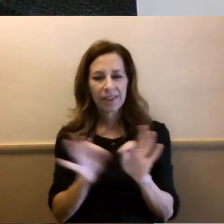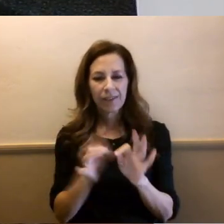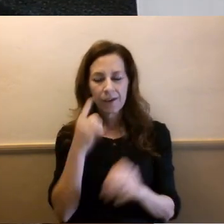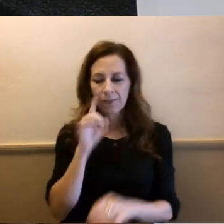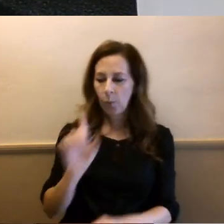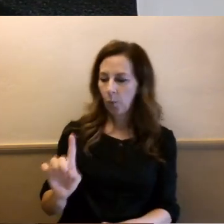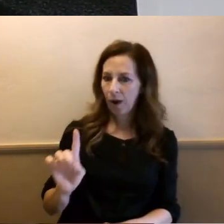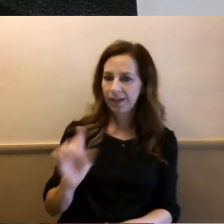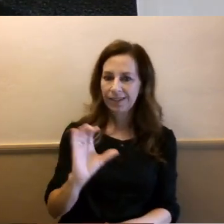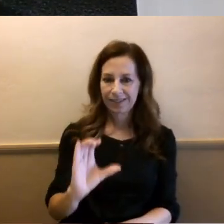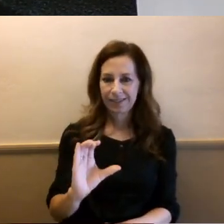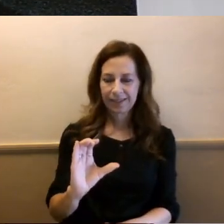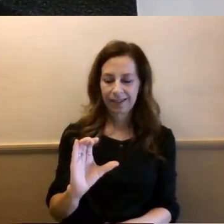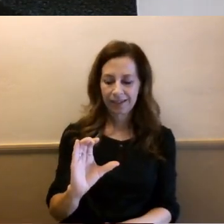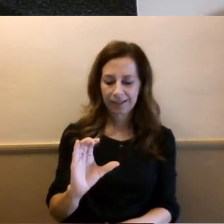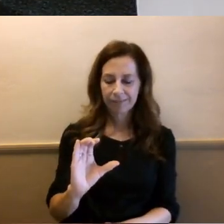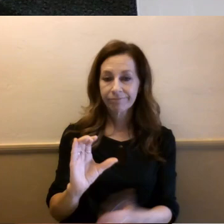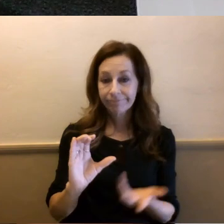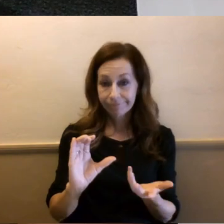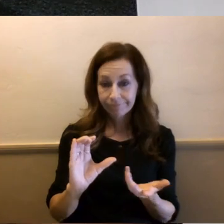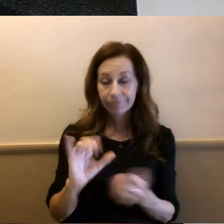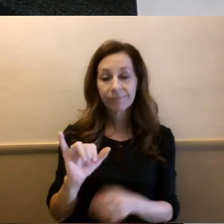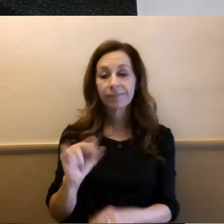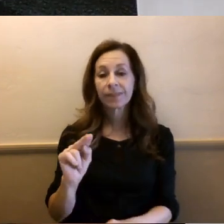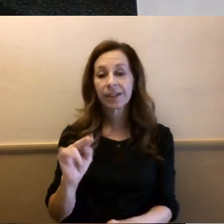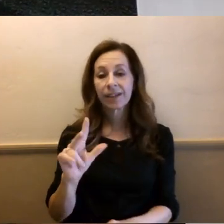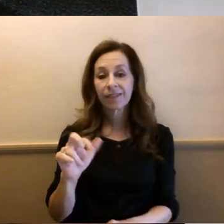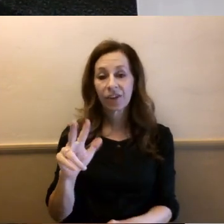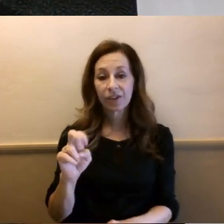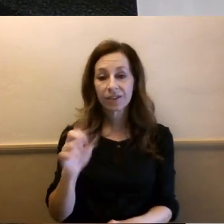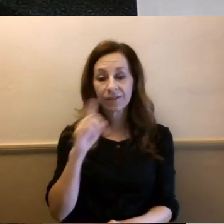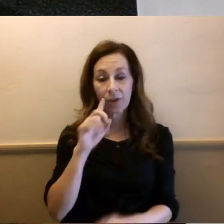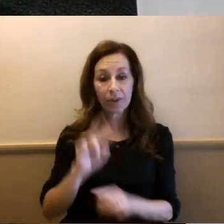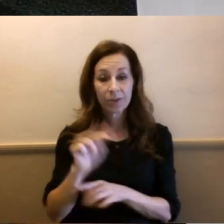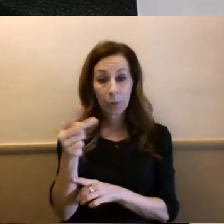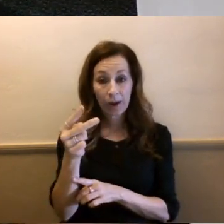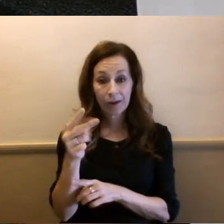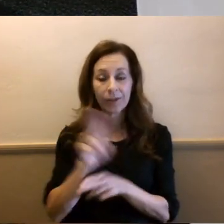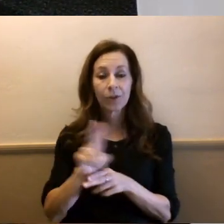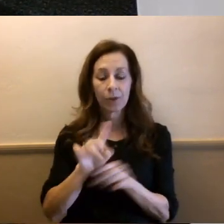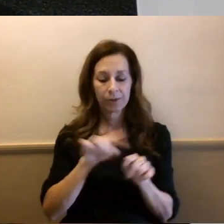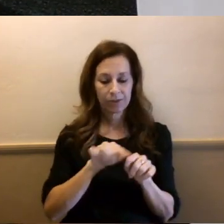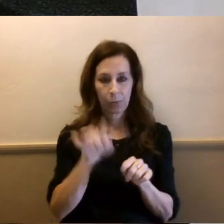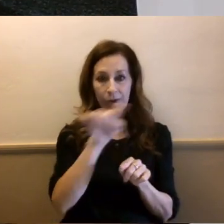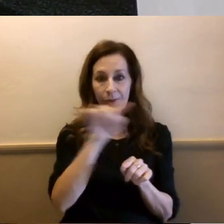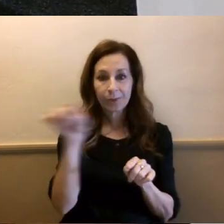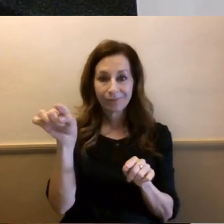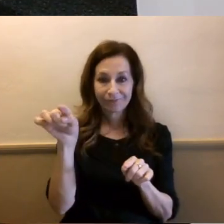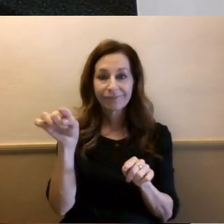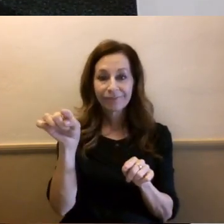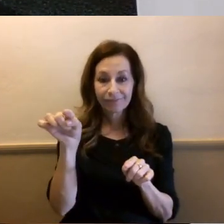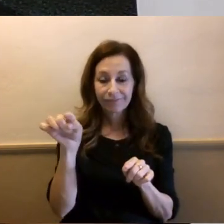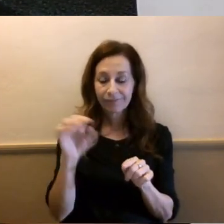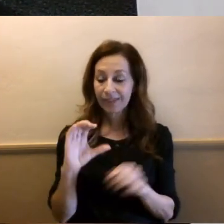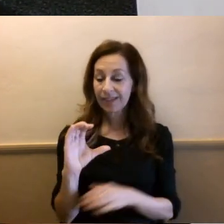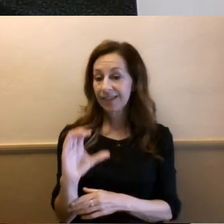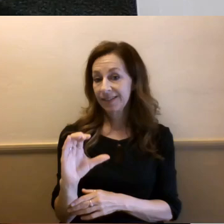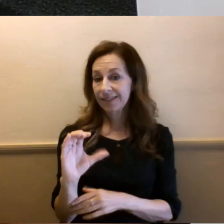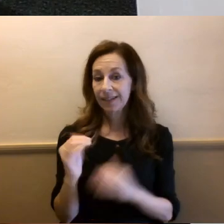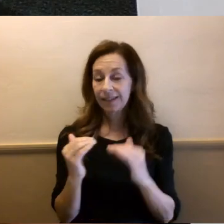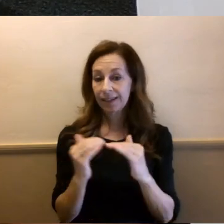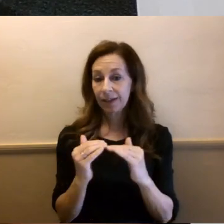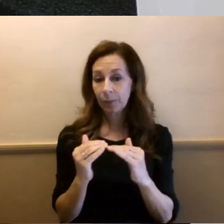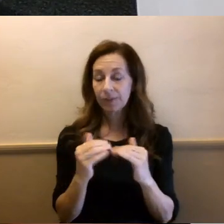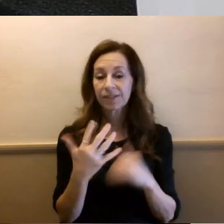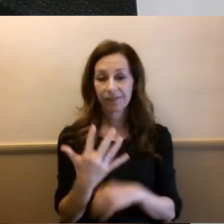of 1C? Well, do the inverse of a square. Square root. Square root.